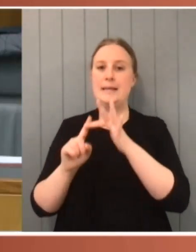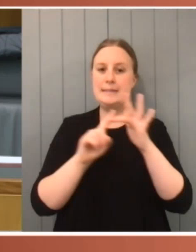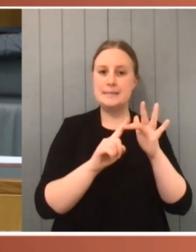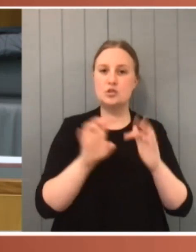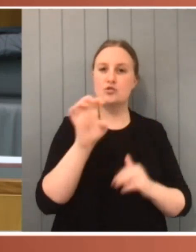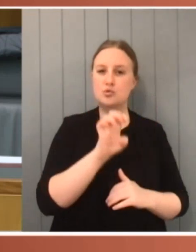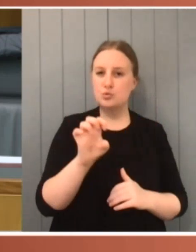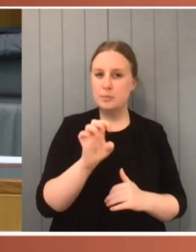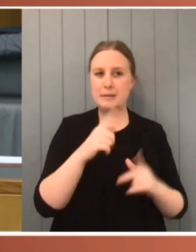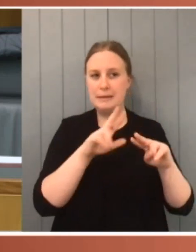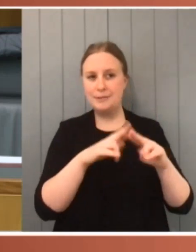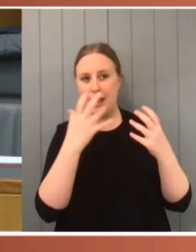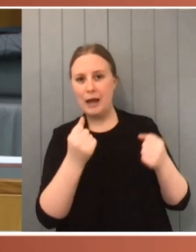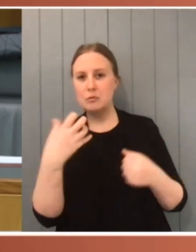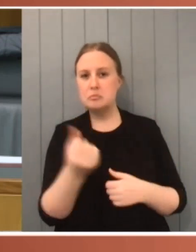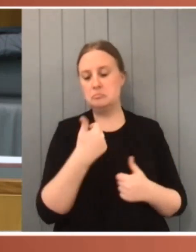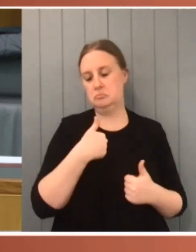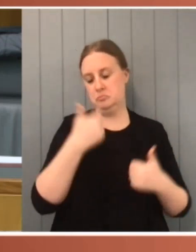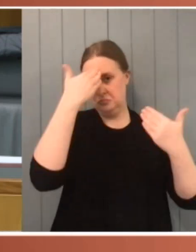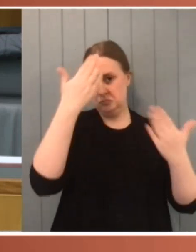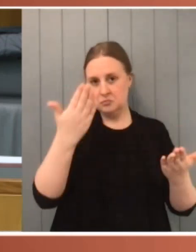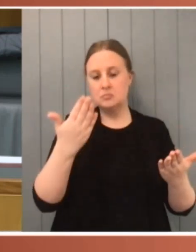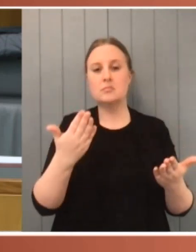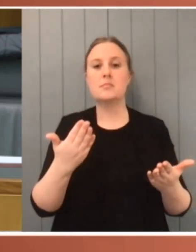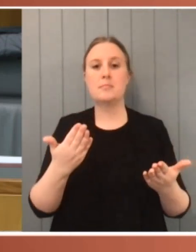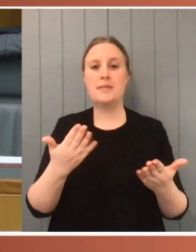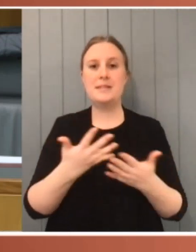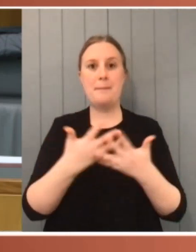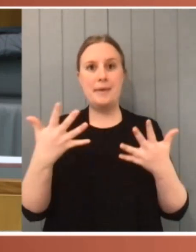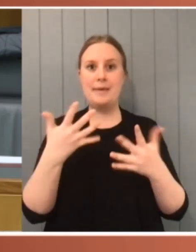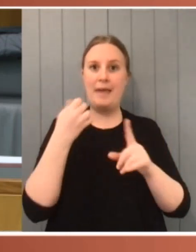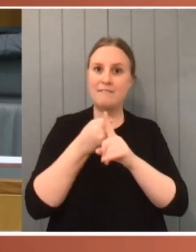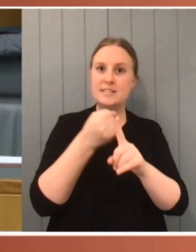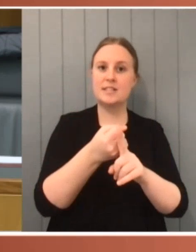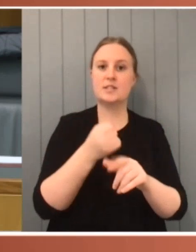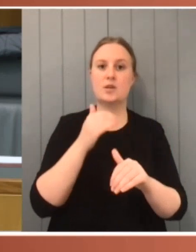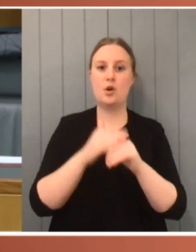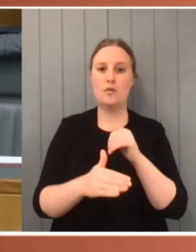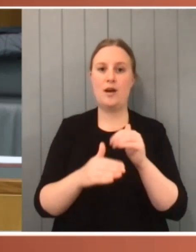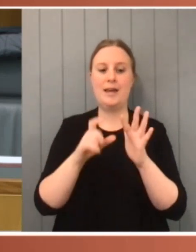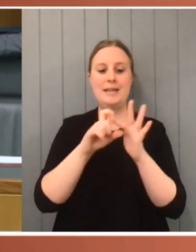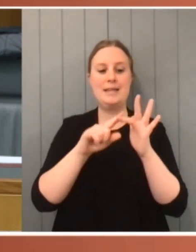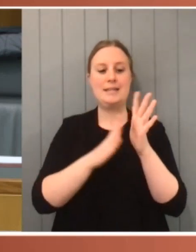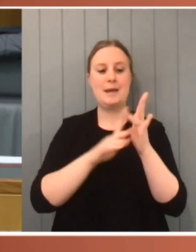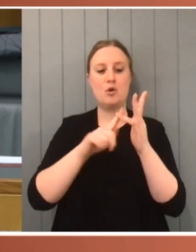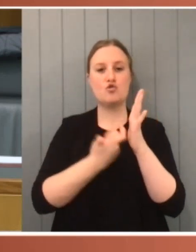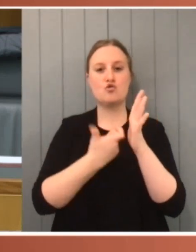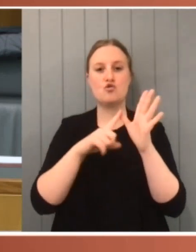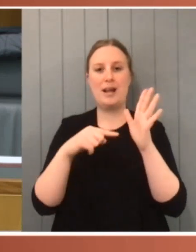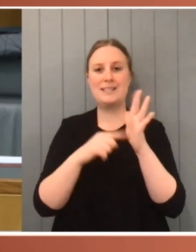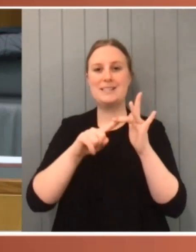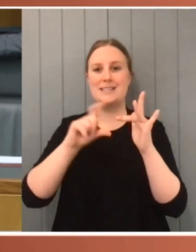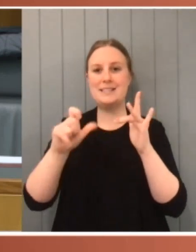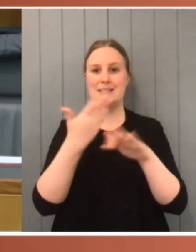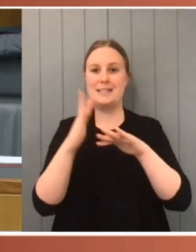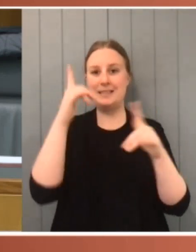growing emphasis on the idea of democratic innovations to counter the crisis of democracy that everyone talks about. What I predict, there are